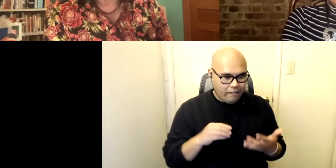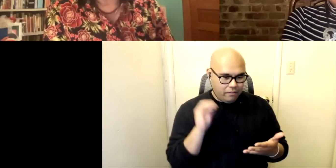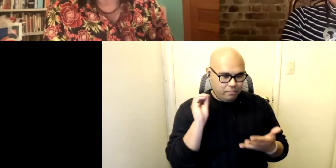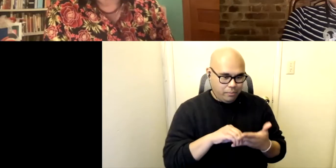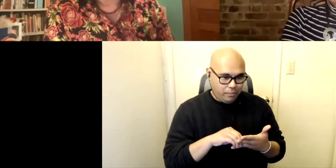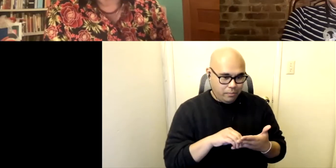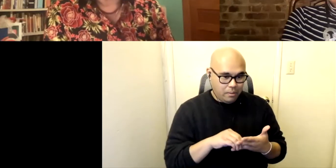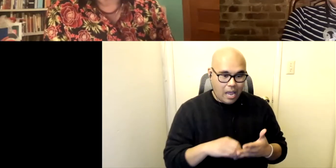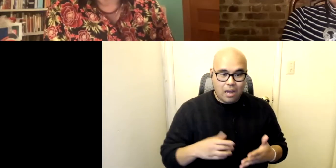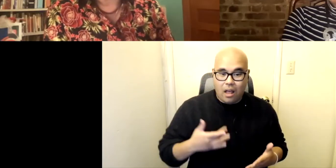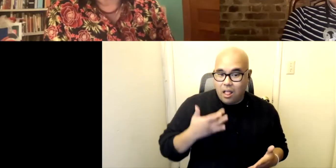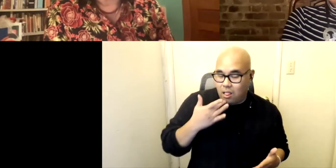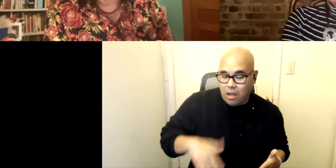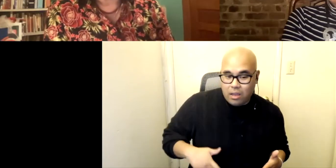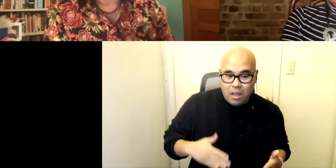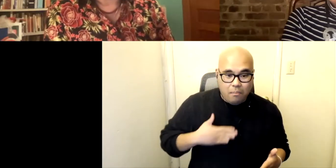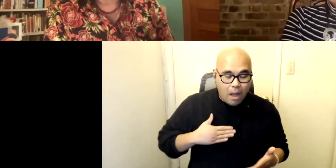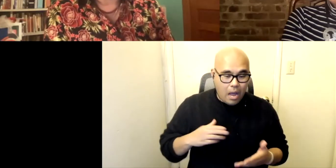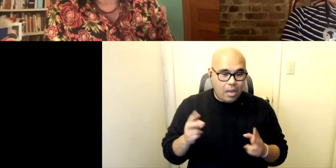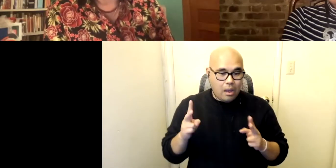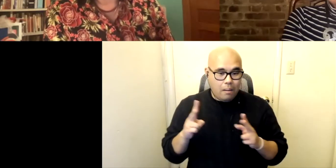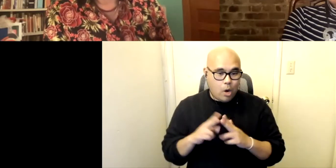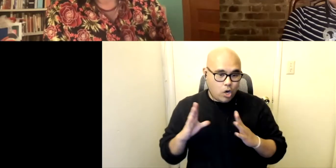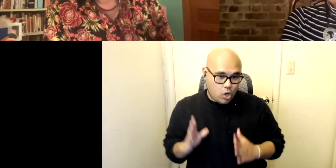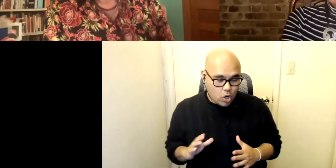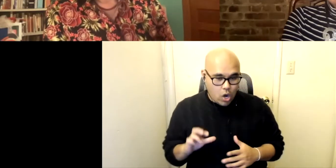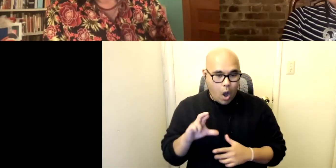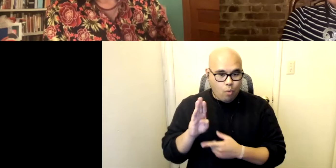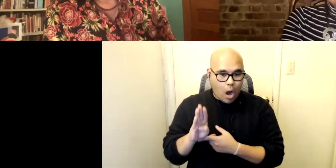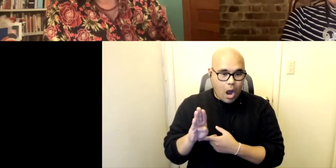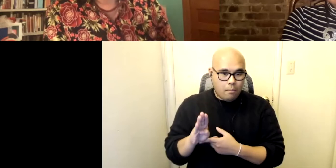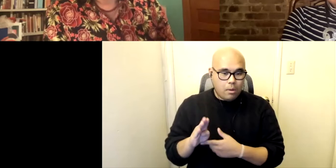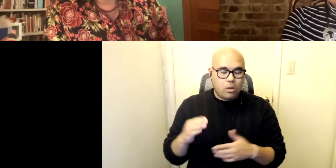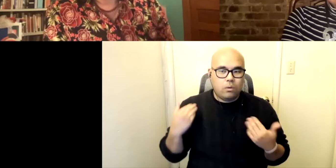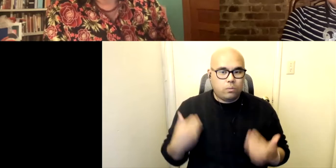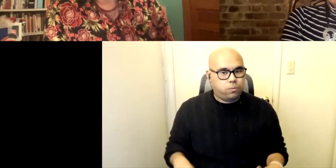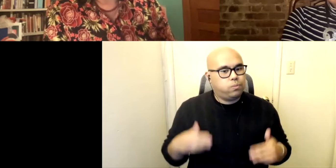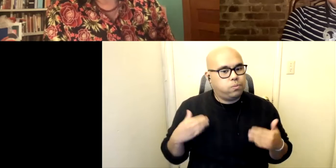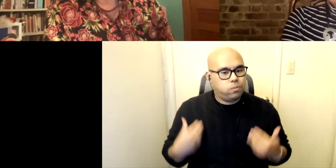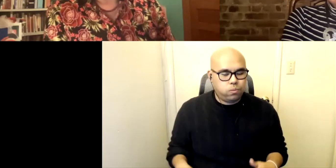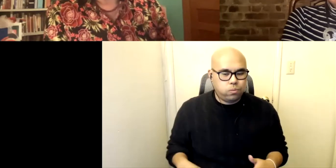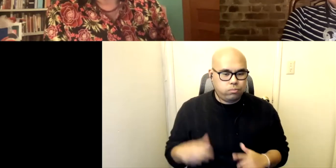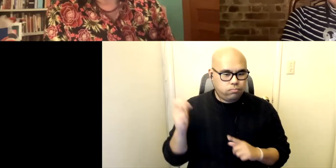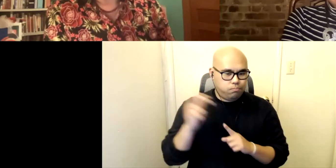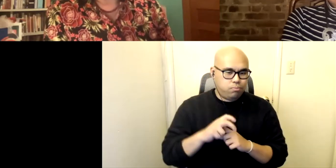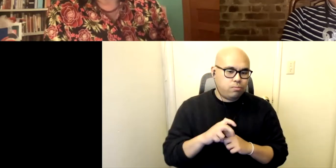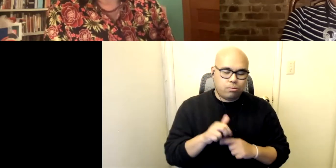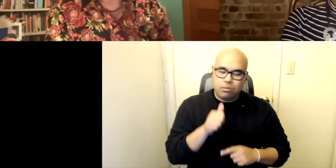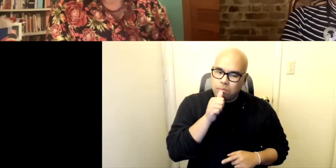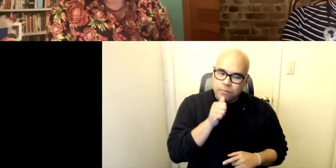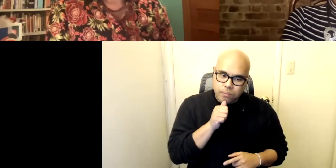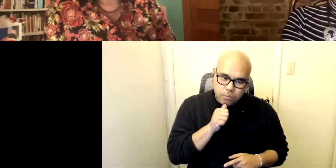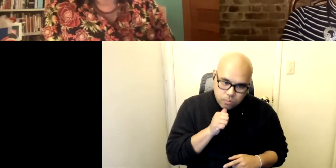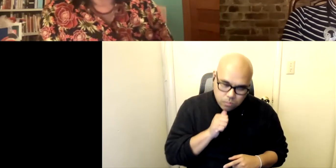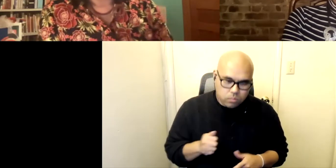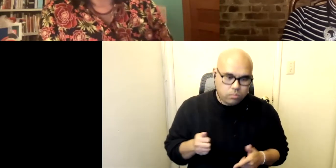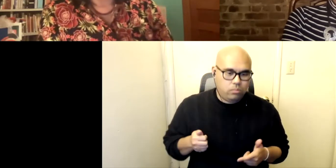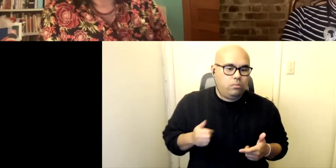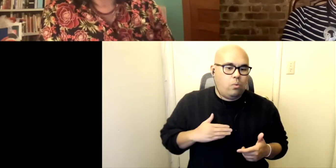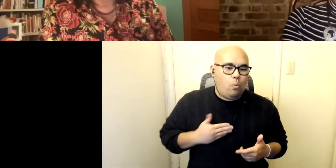partner Rob, who's super, super like patient and willing to let me do